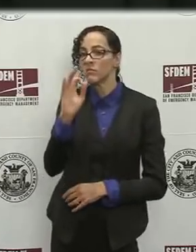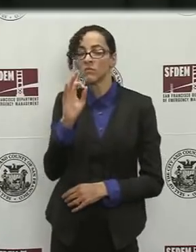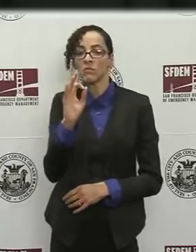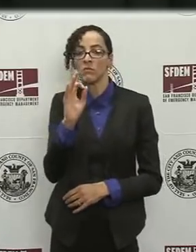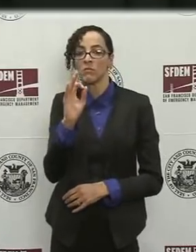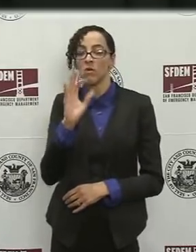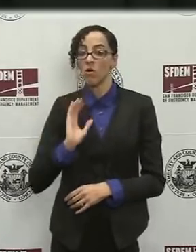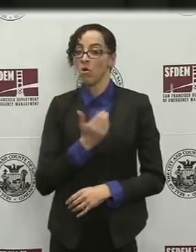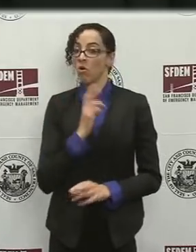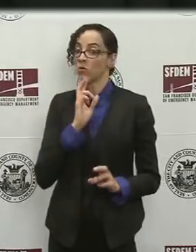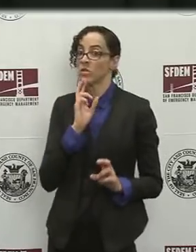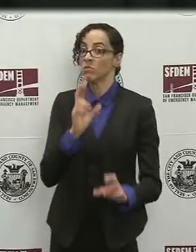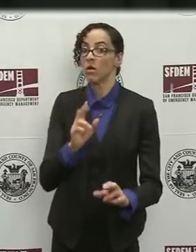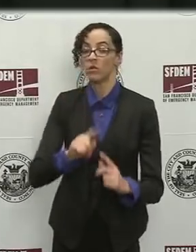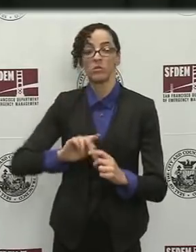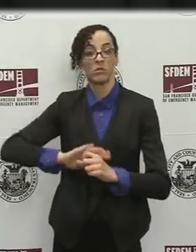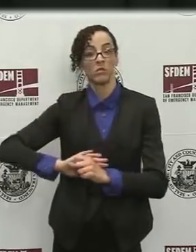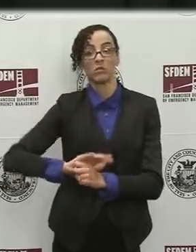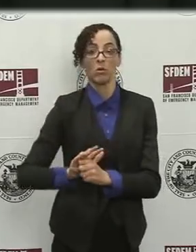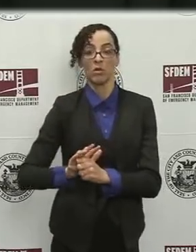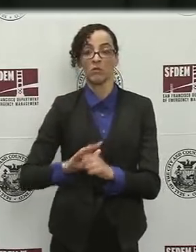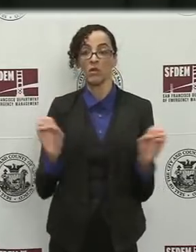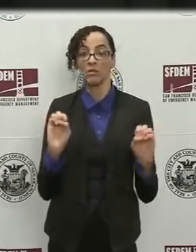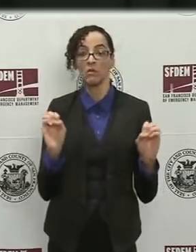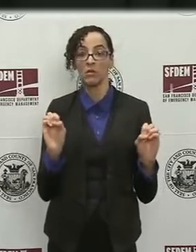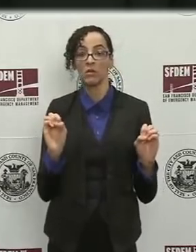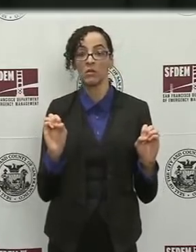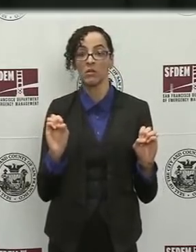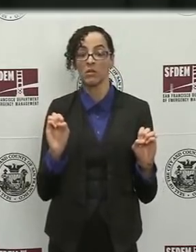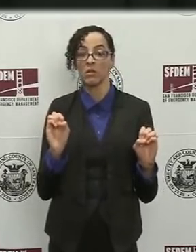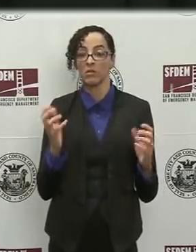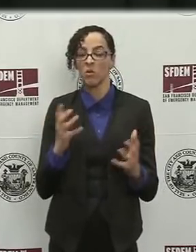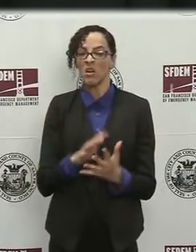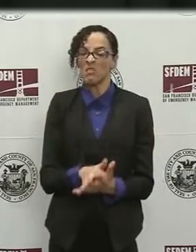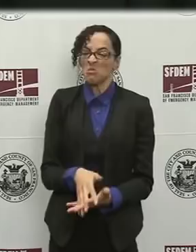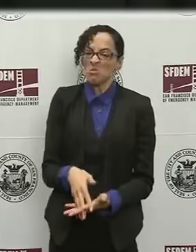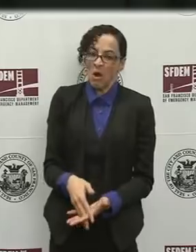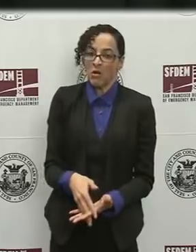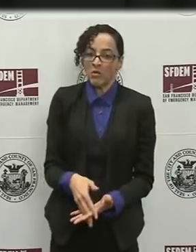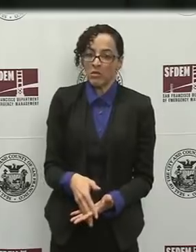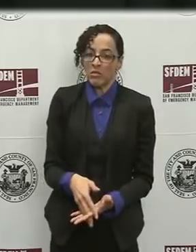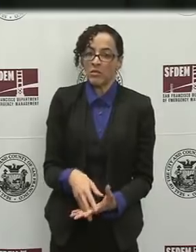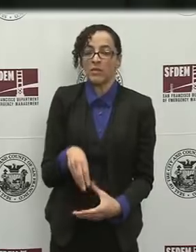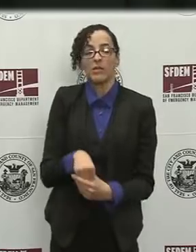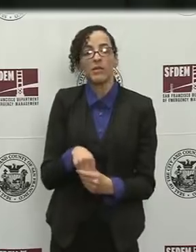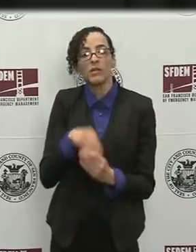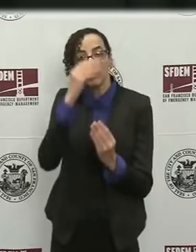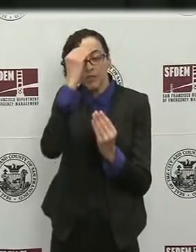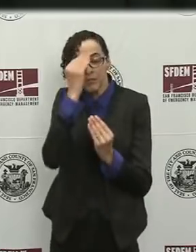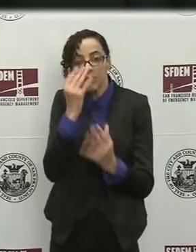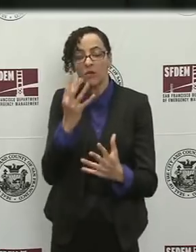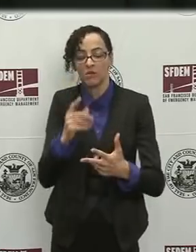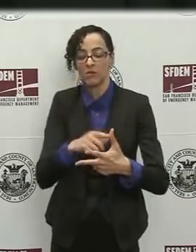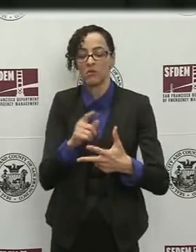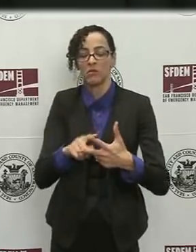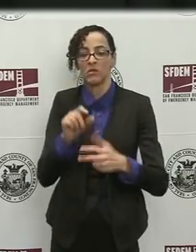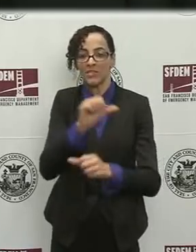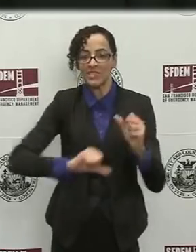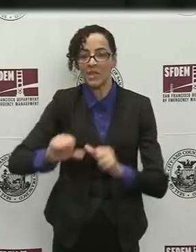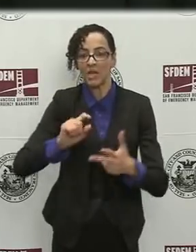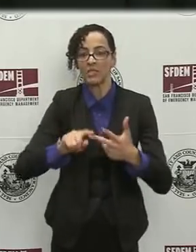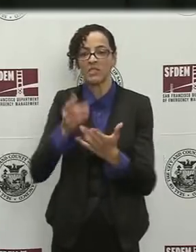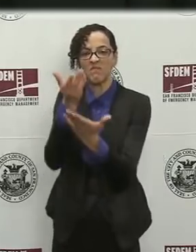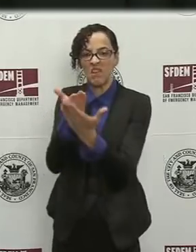the coronavirus emergency is grounded and will continue to be grounded in data, science, and